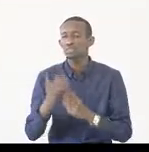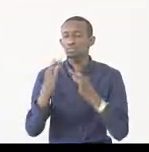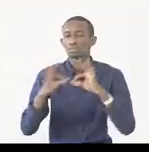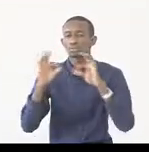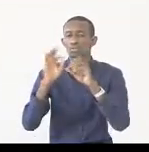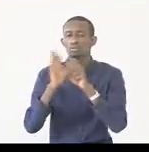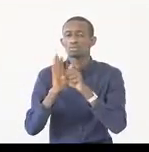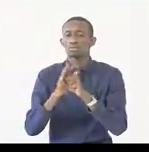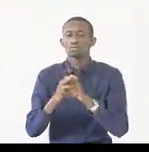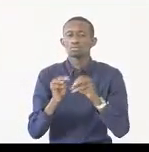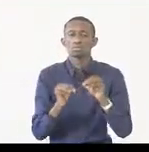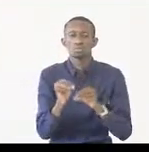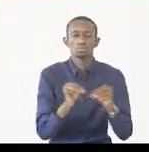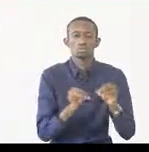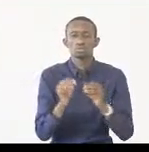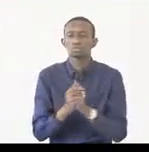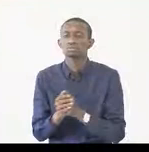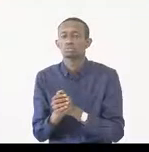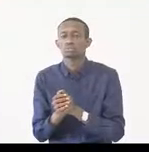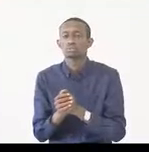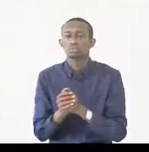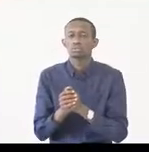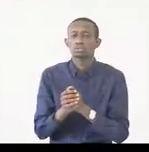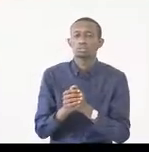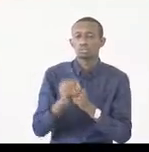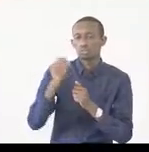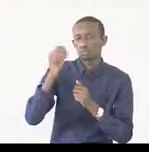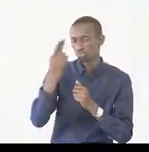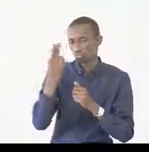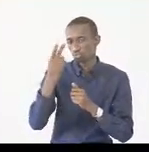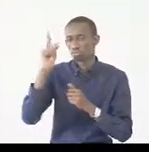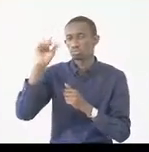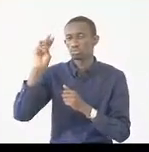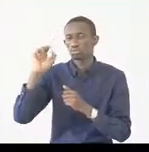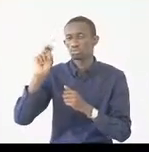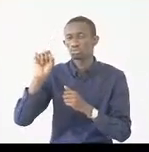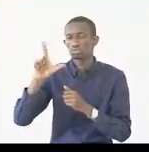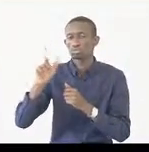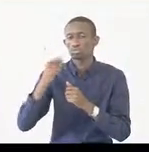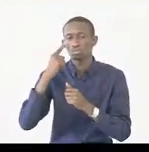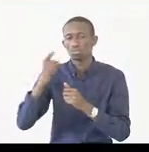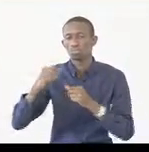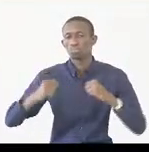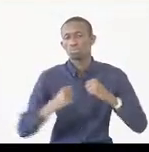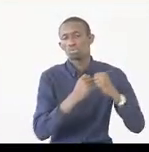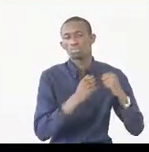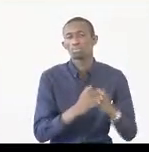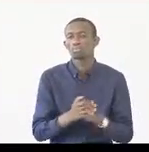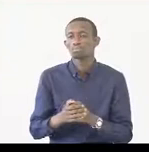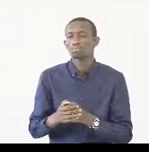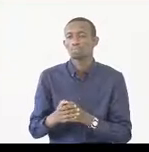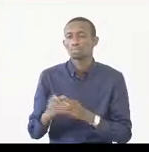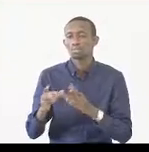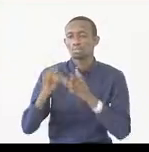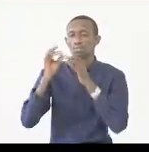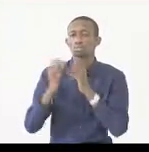analyzing two-dimensional collisions of a particle where one is originally stationary. So one, we considered it